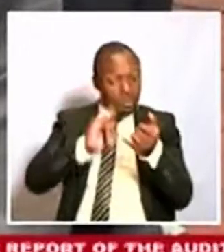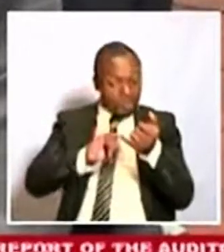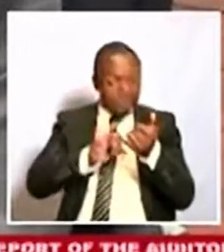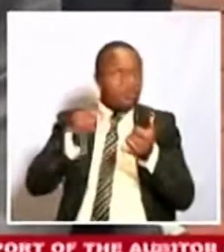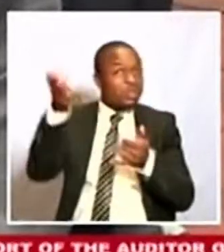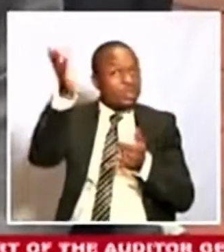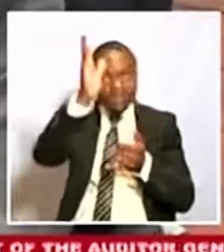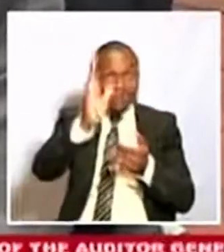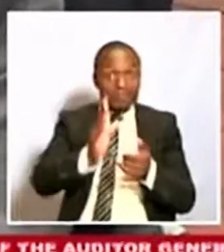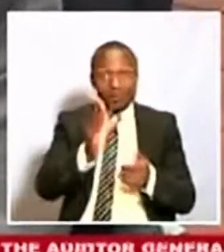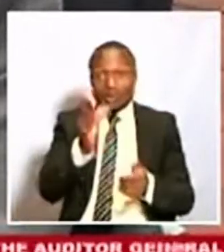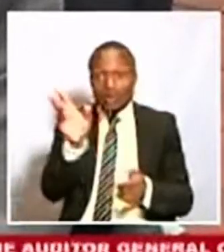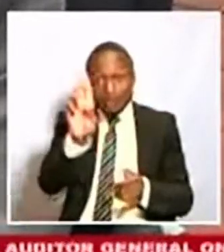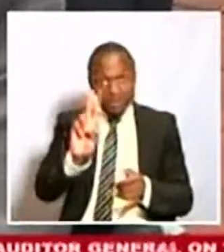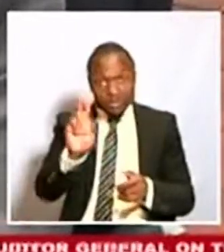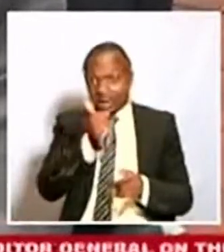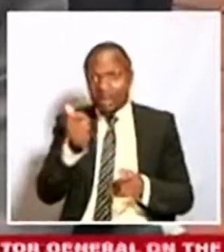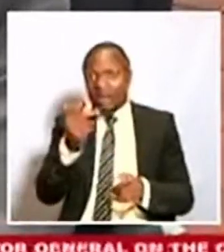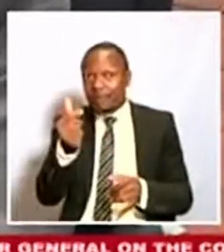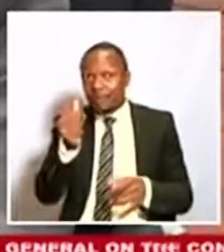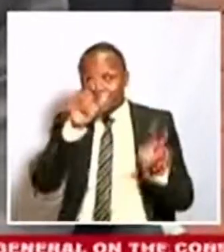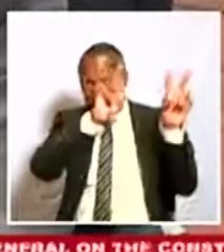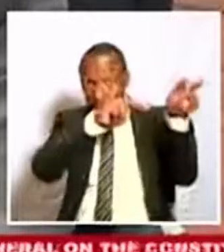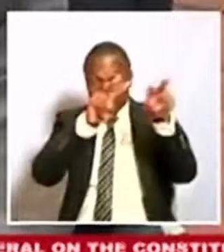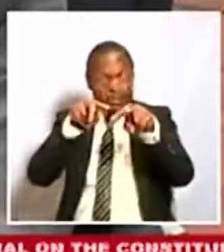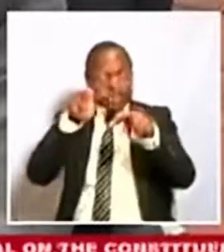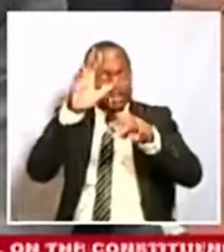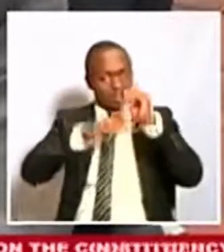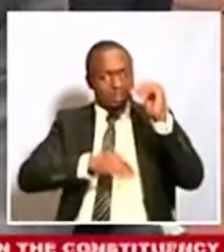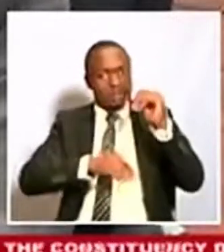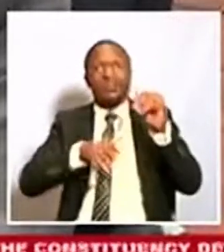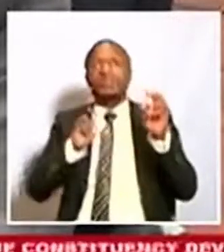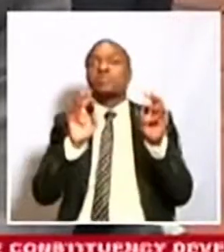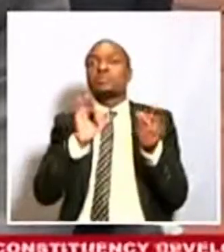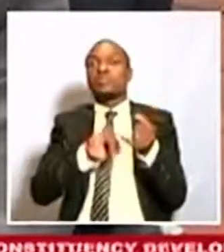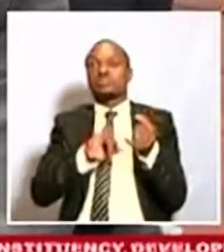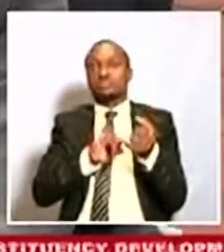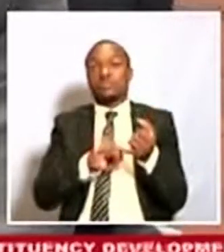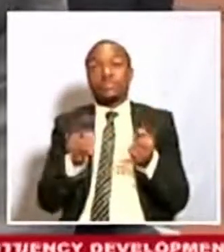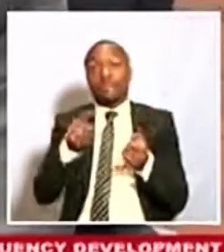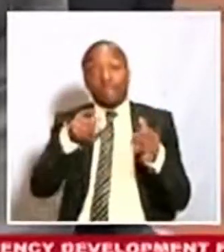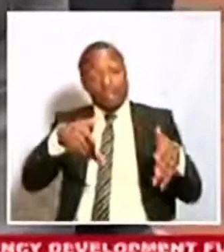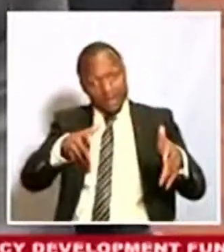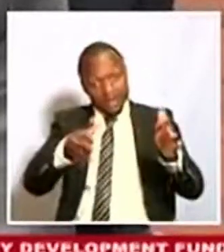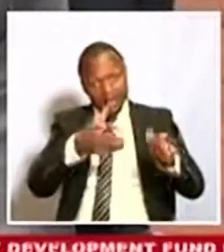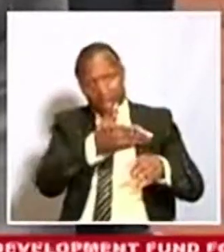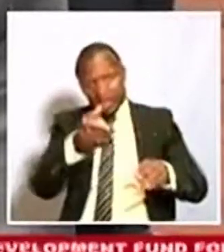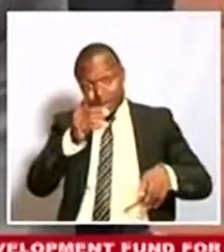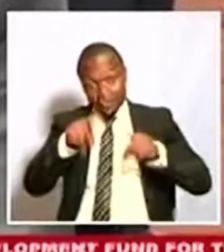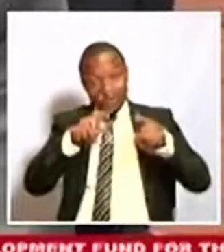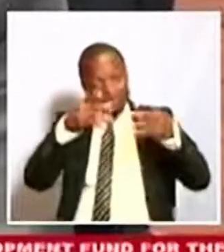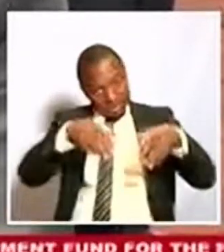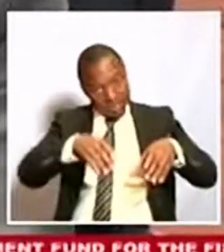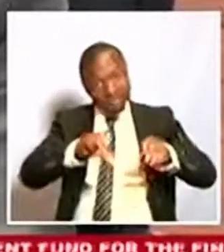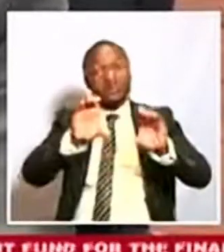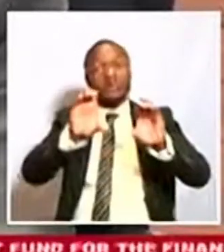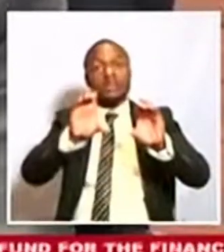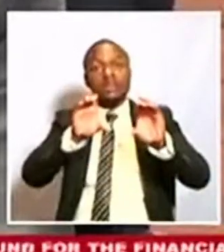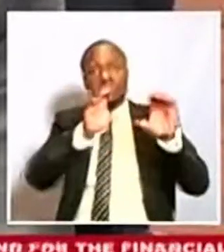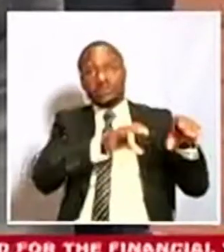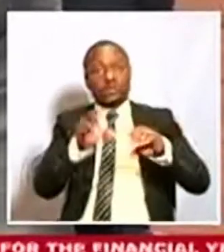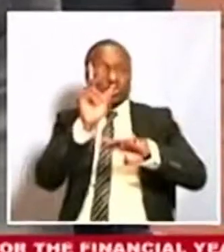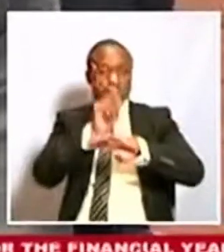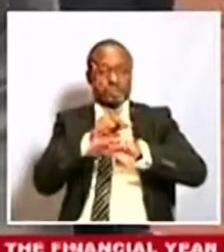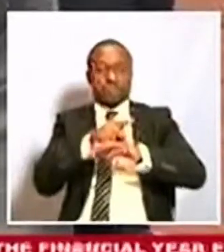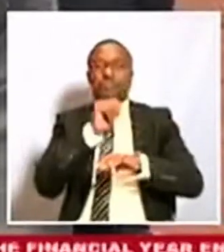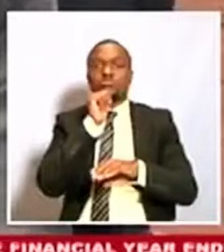never used any monies for monitoring other than that of September, that you allowed these people to go ahead and do projects which